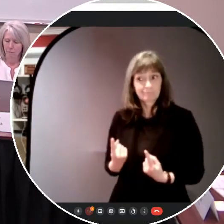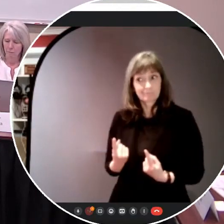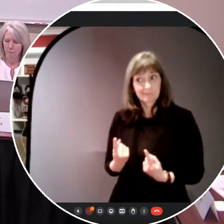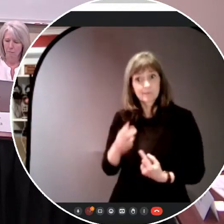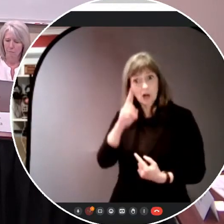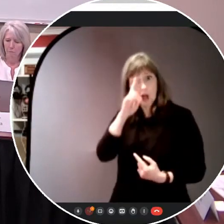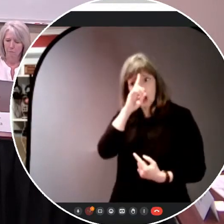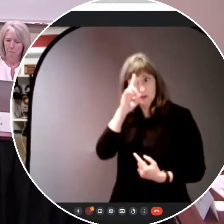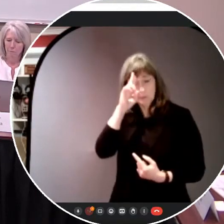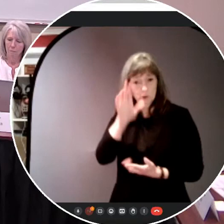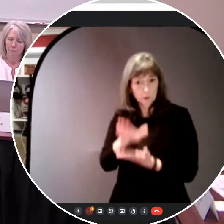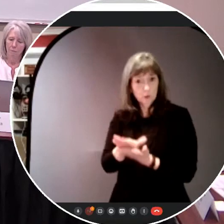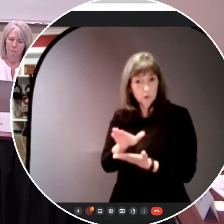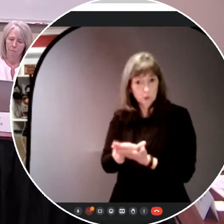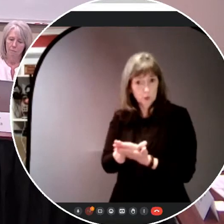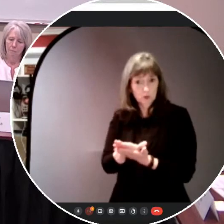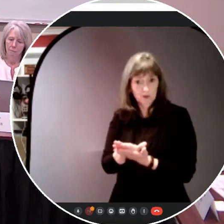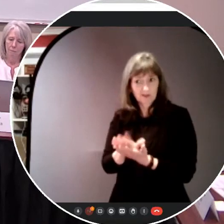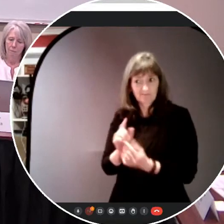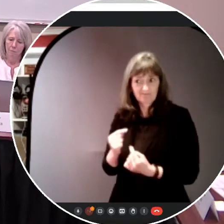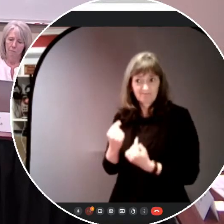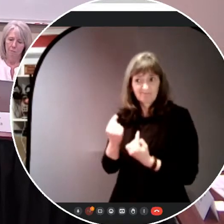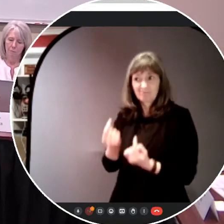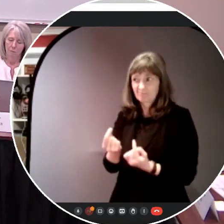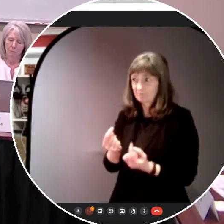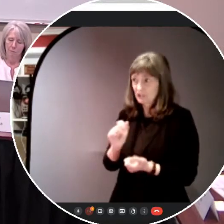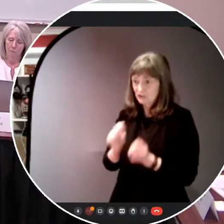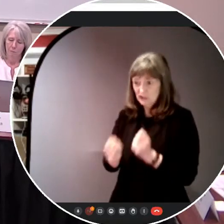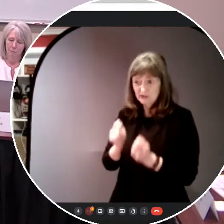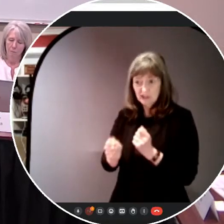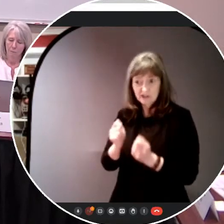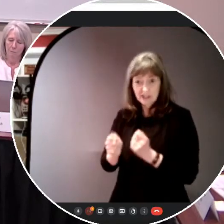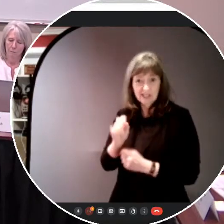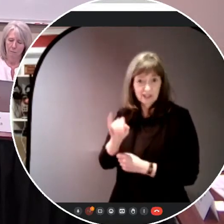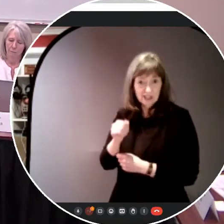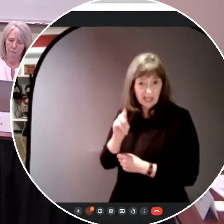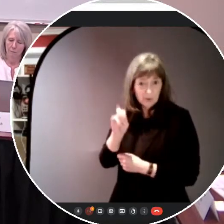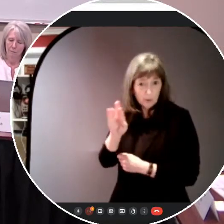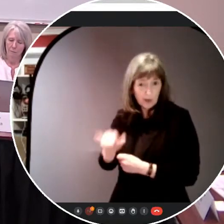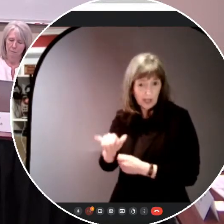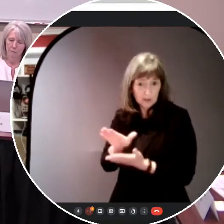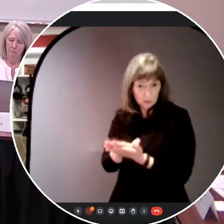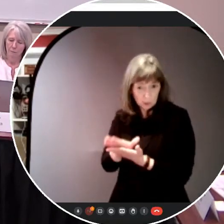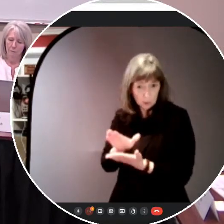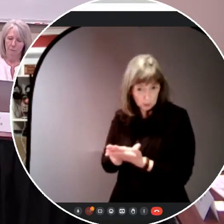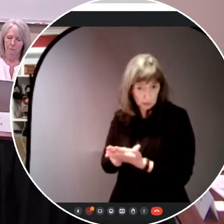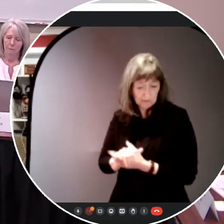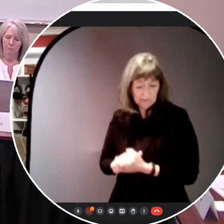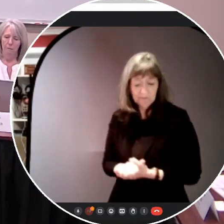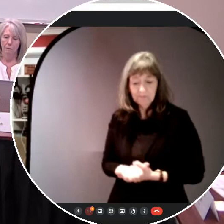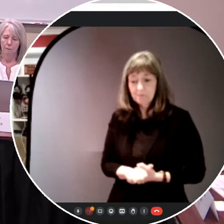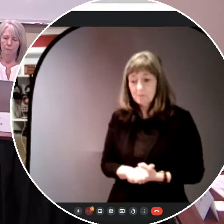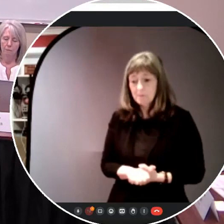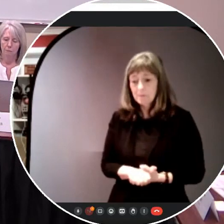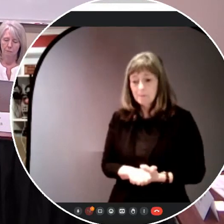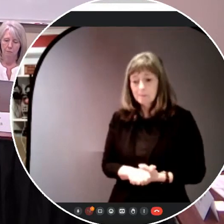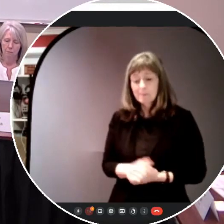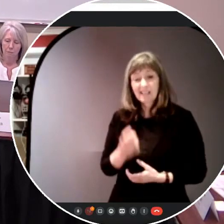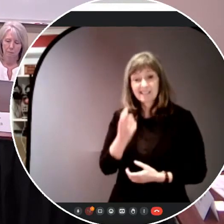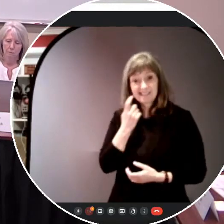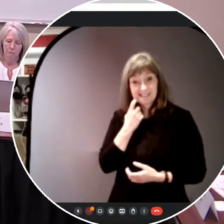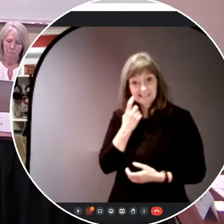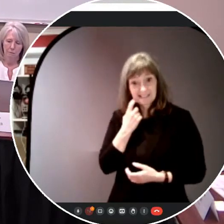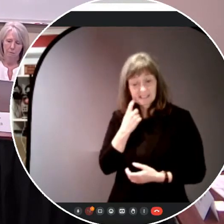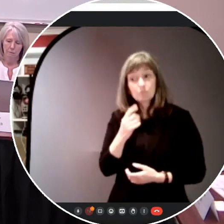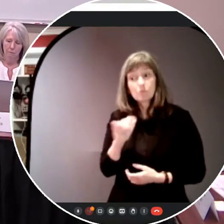school that over the years changed to Janeway School. However, in recent years as well, we've